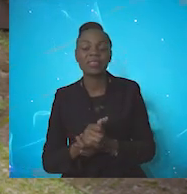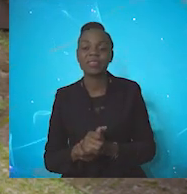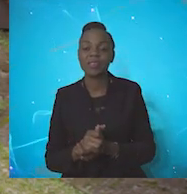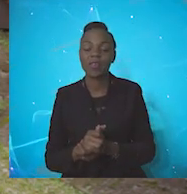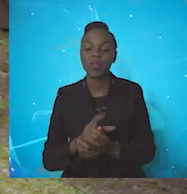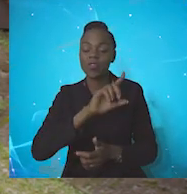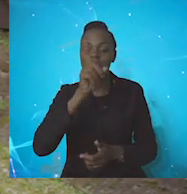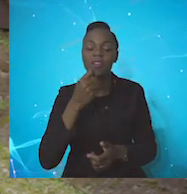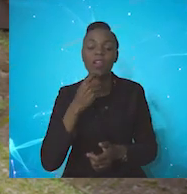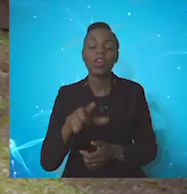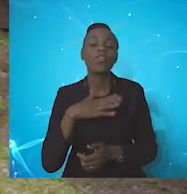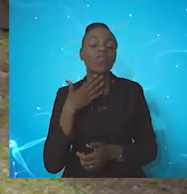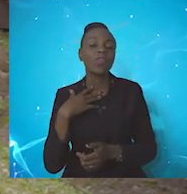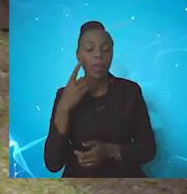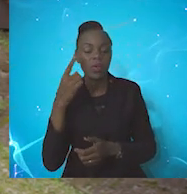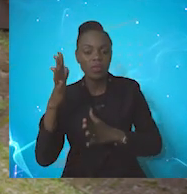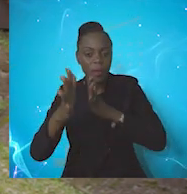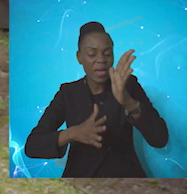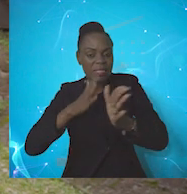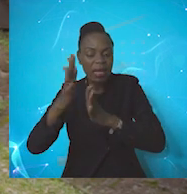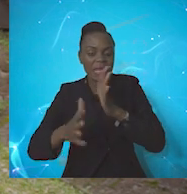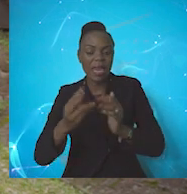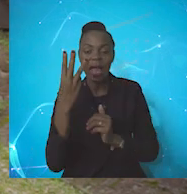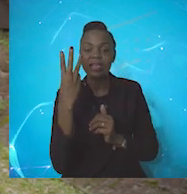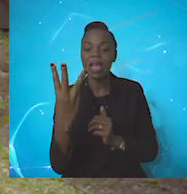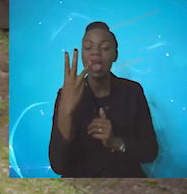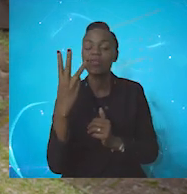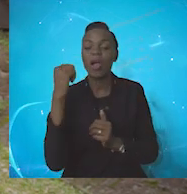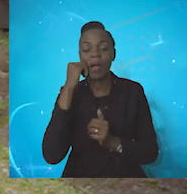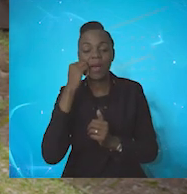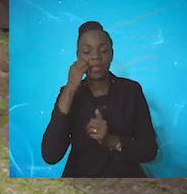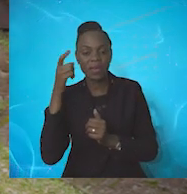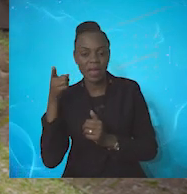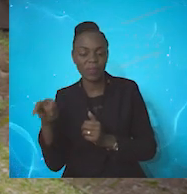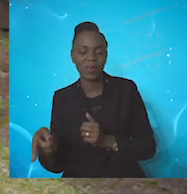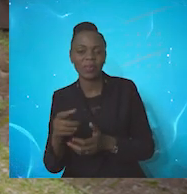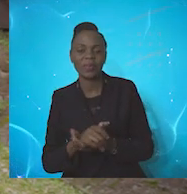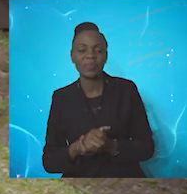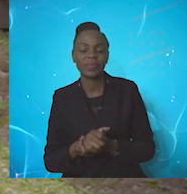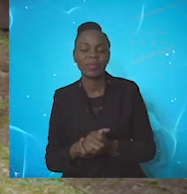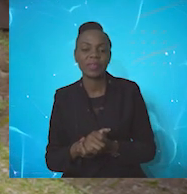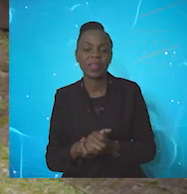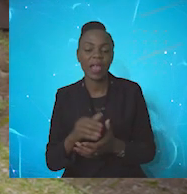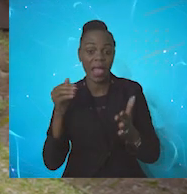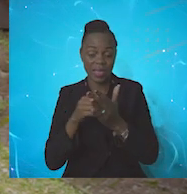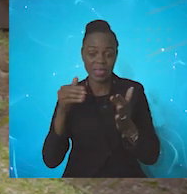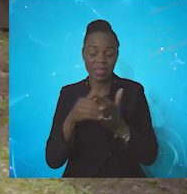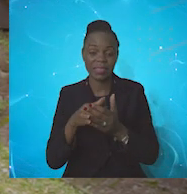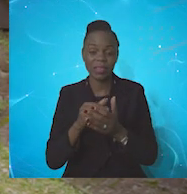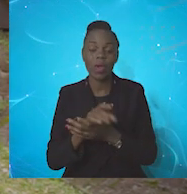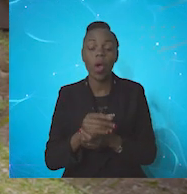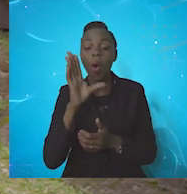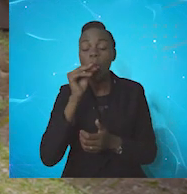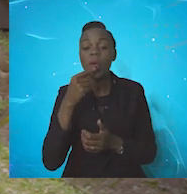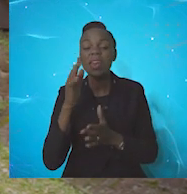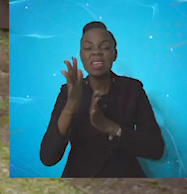mutiuze zizindikiro zitatu za nthenda imeneyi ya cryptococcal meningitis. Ndibwerezanso mutiuze zizindikiro zitatu